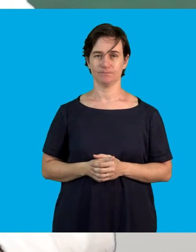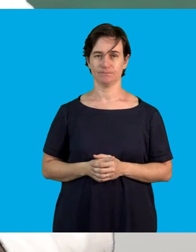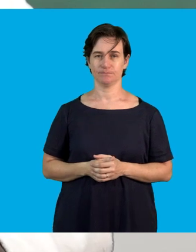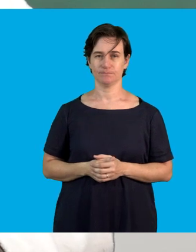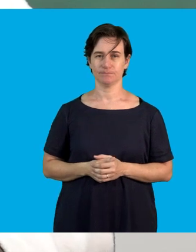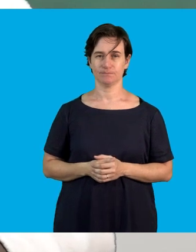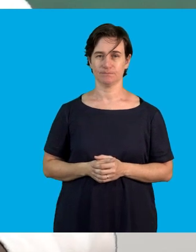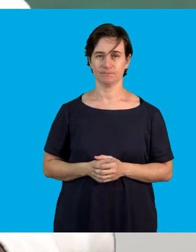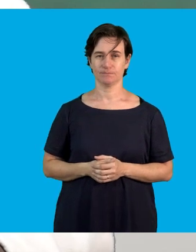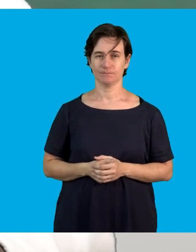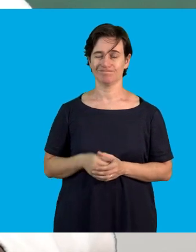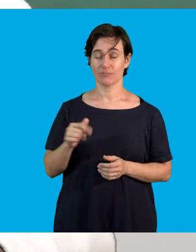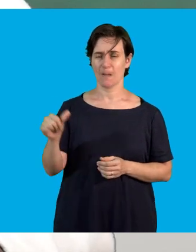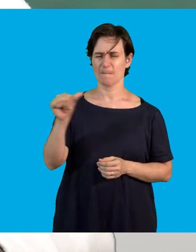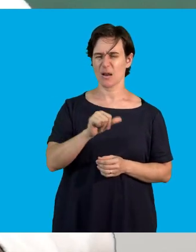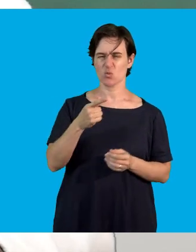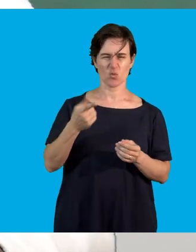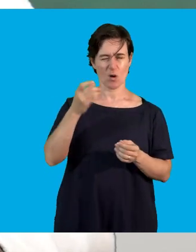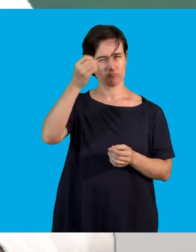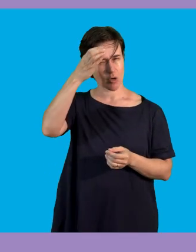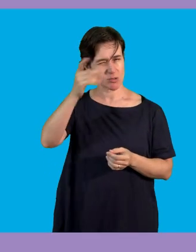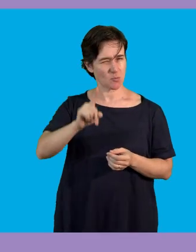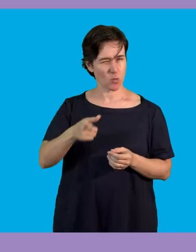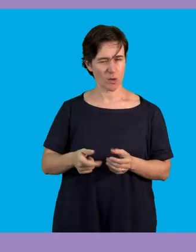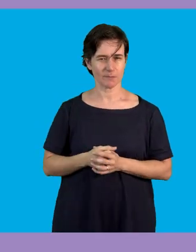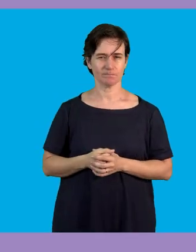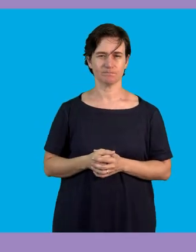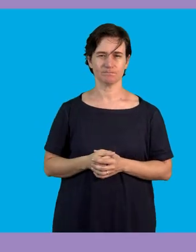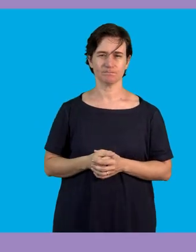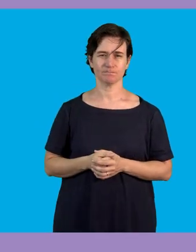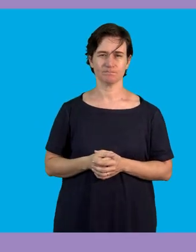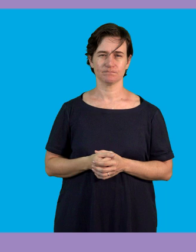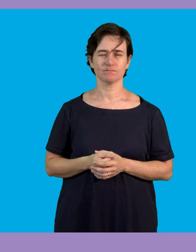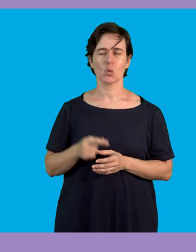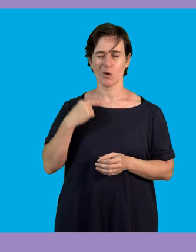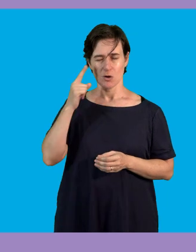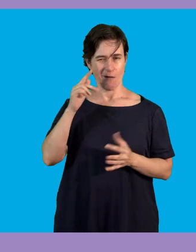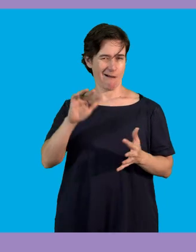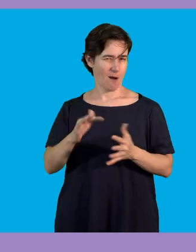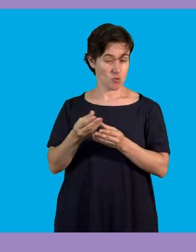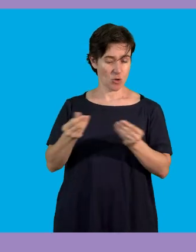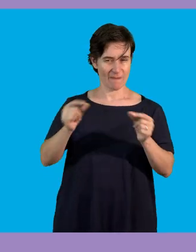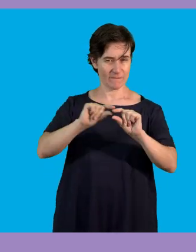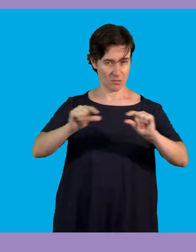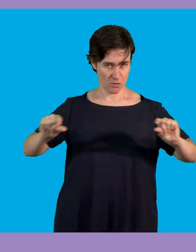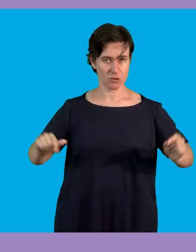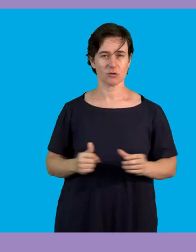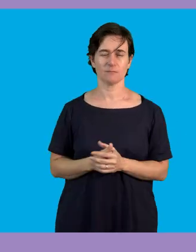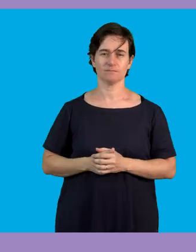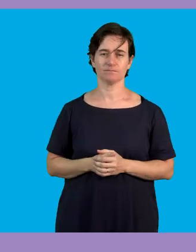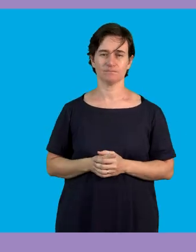Let's move on back to our concept map and look at having solved equations